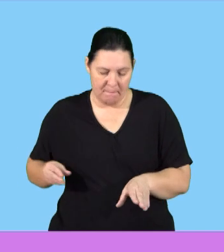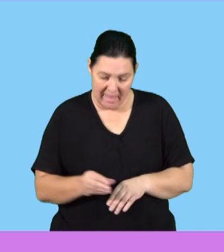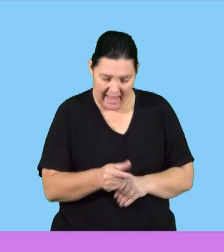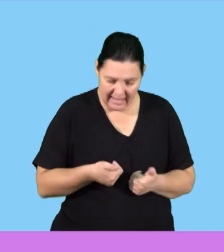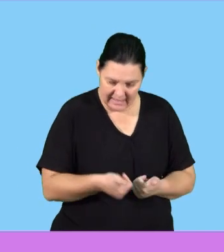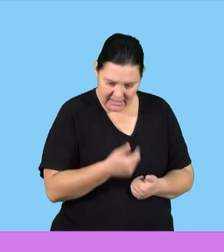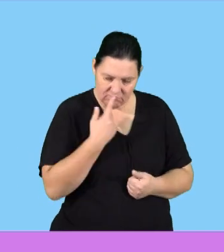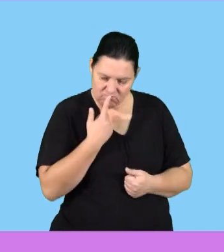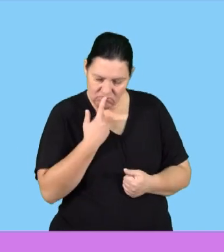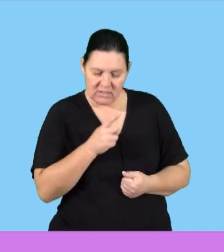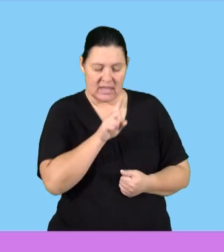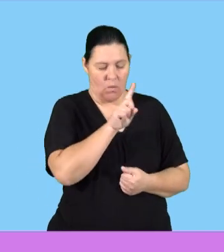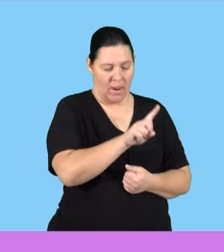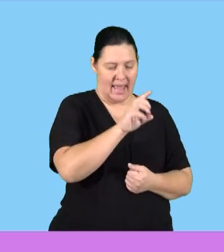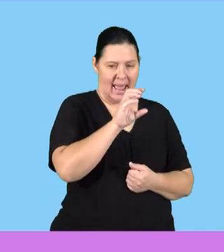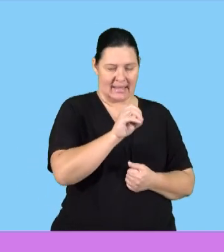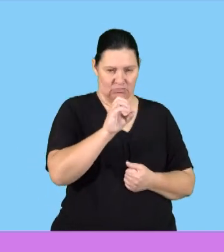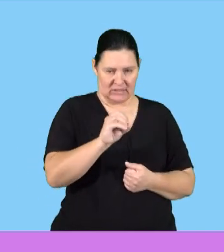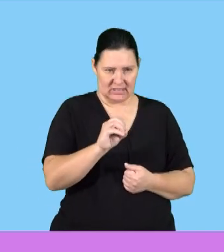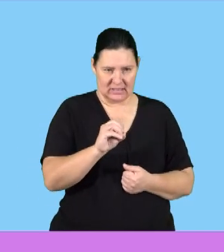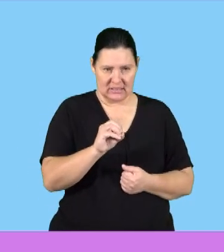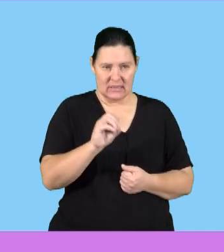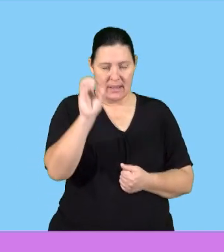then to say 100%